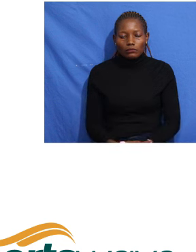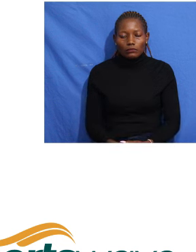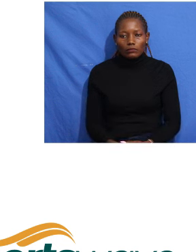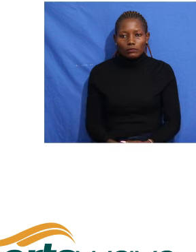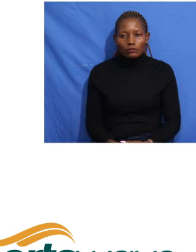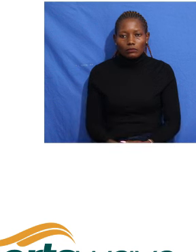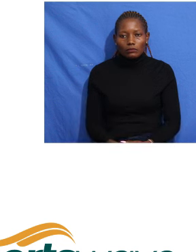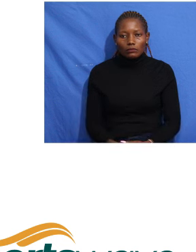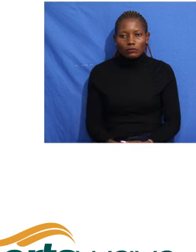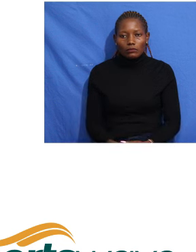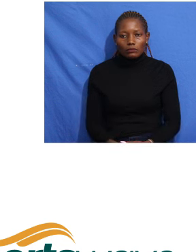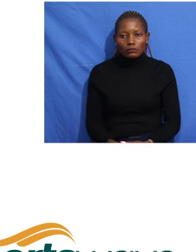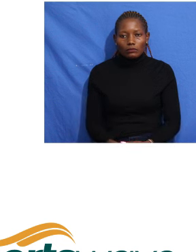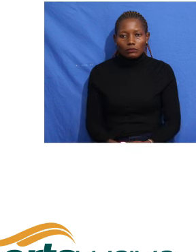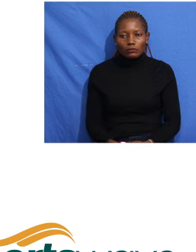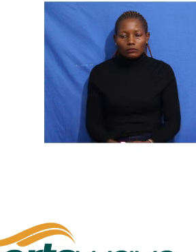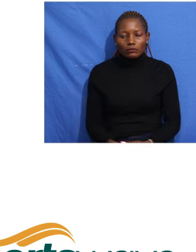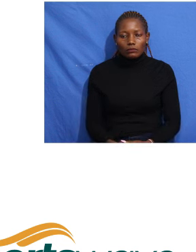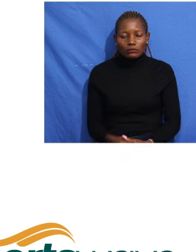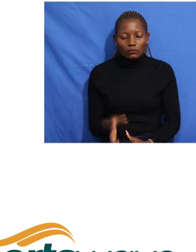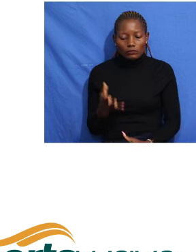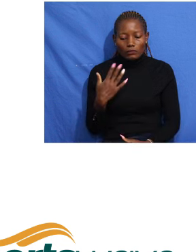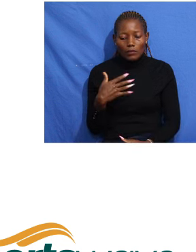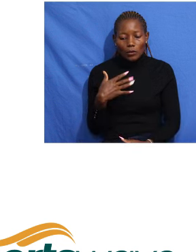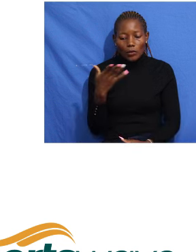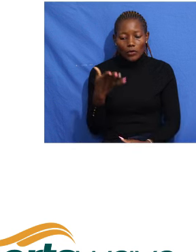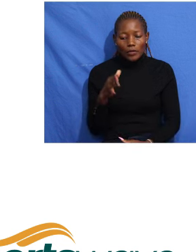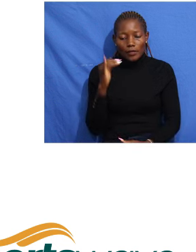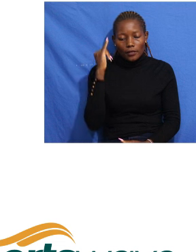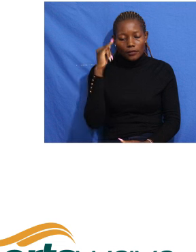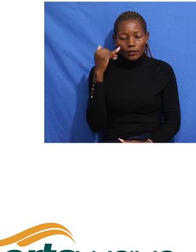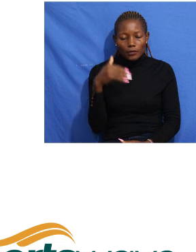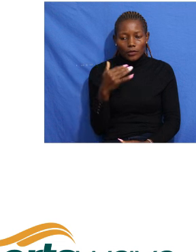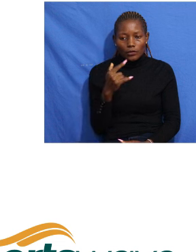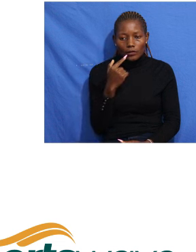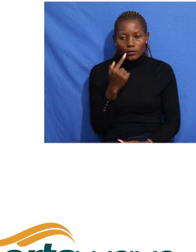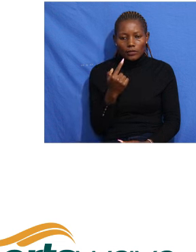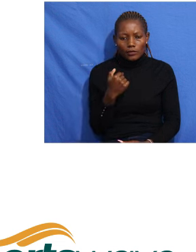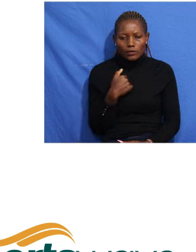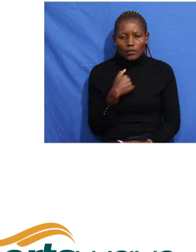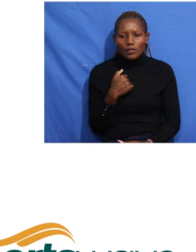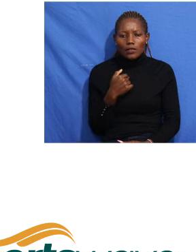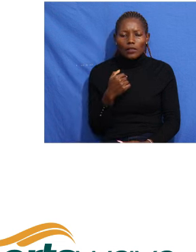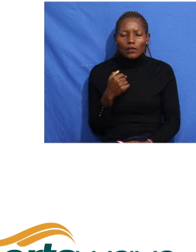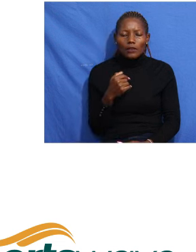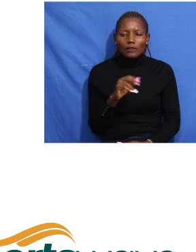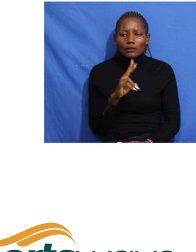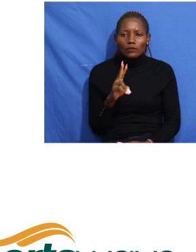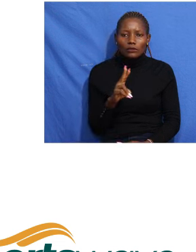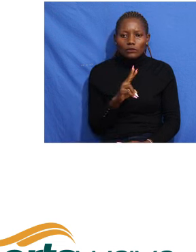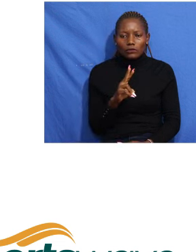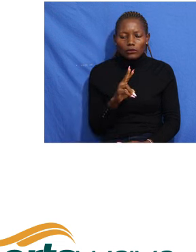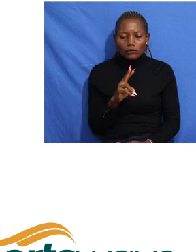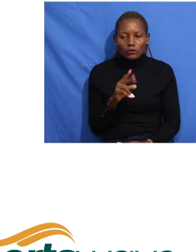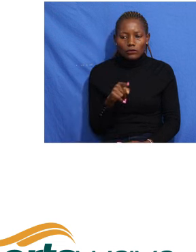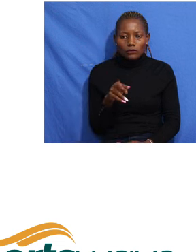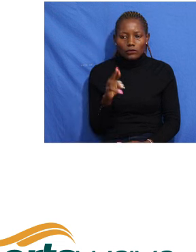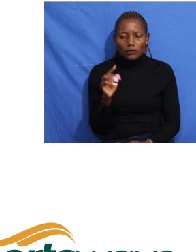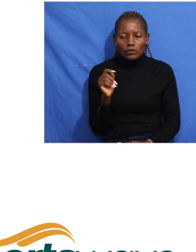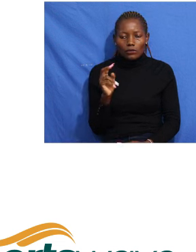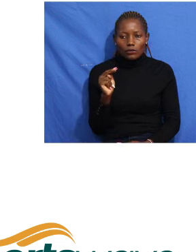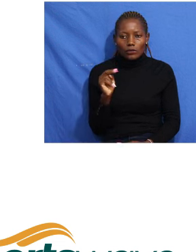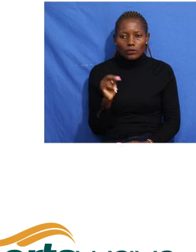And people here in Japan, they always say, oh, we have to take a protein in the golden hour. But is